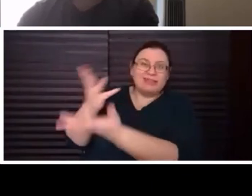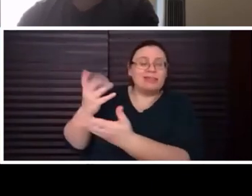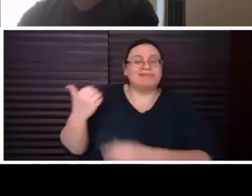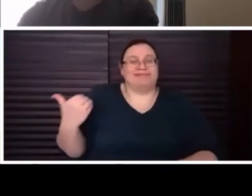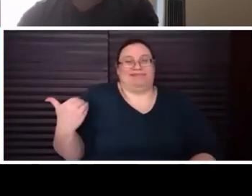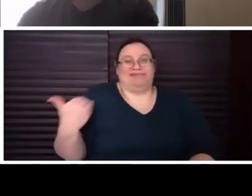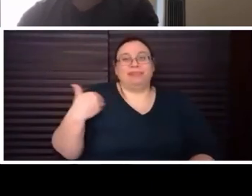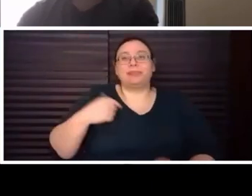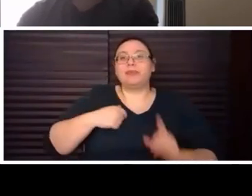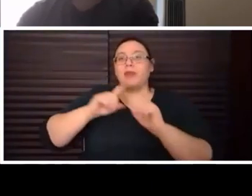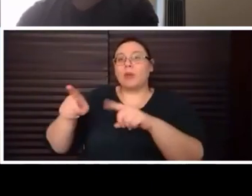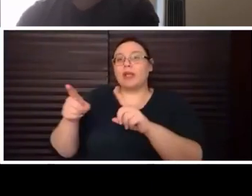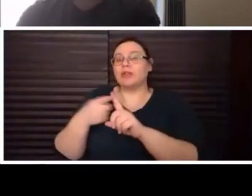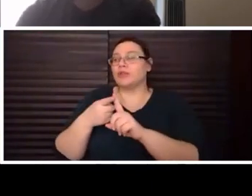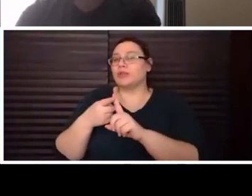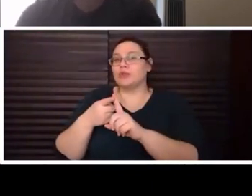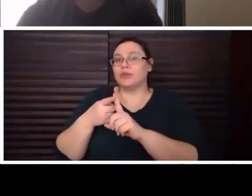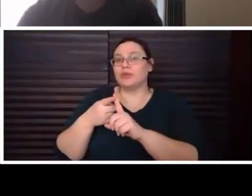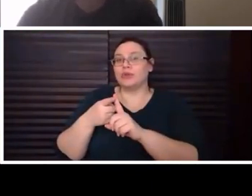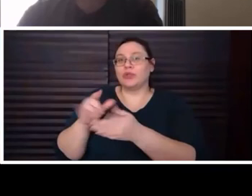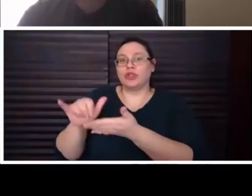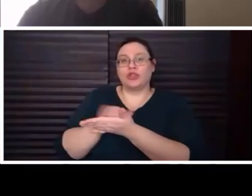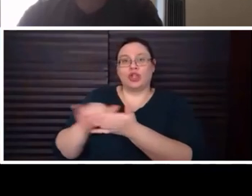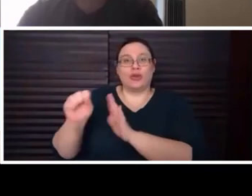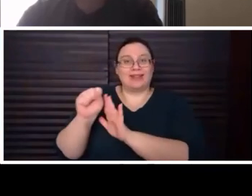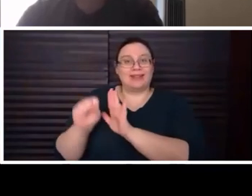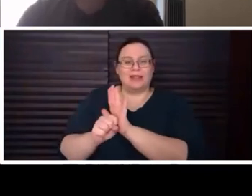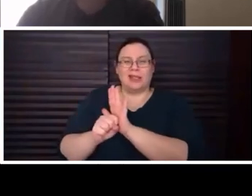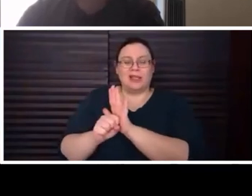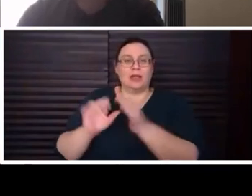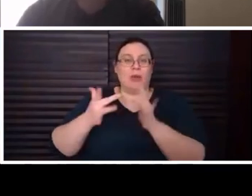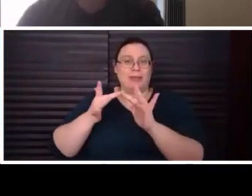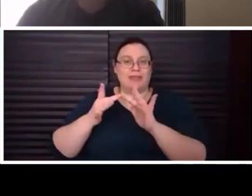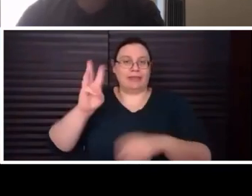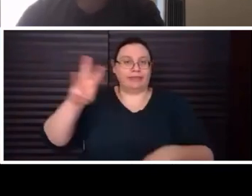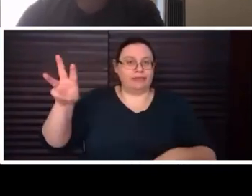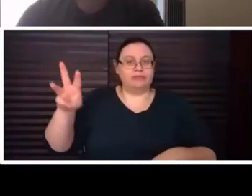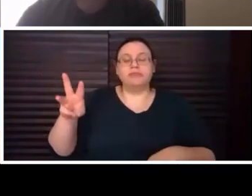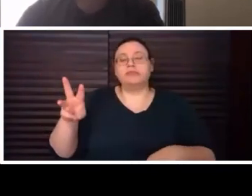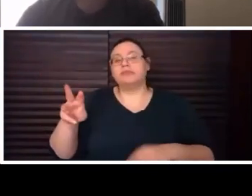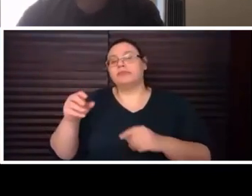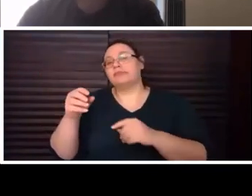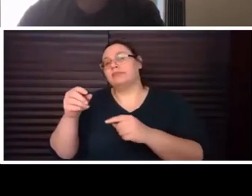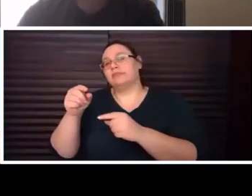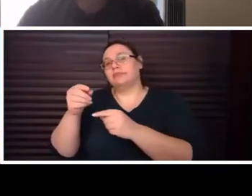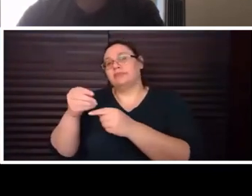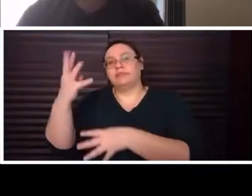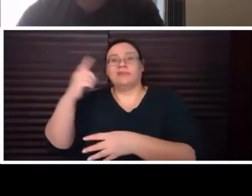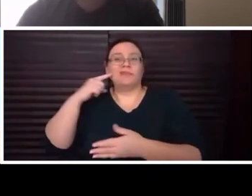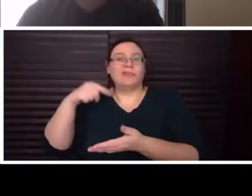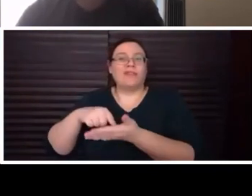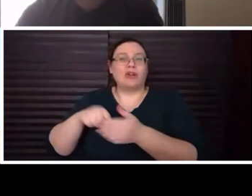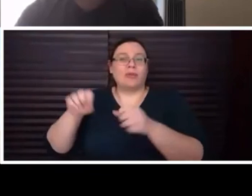to the New York State website for affordable healthcare,